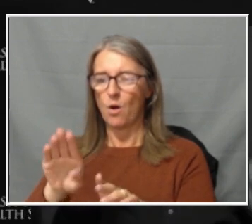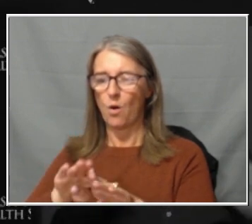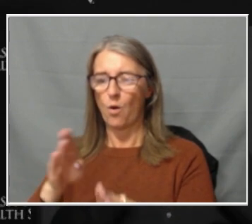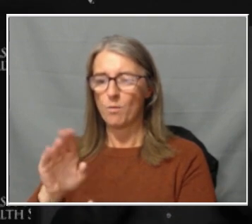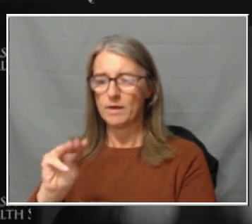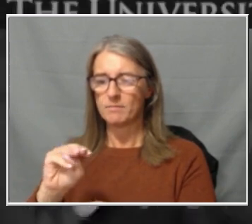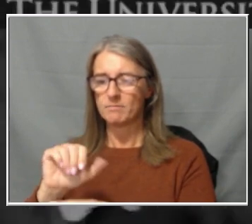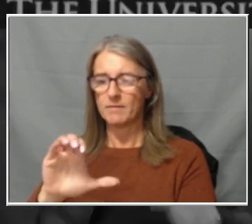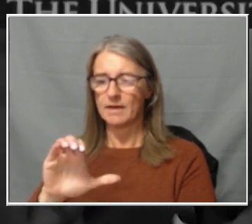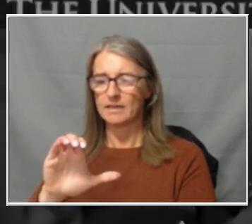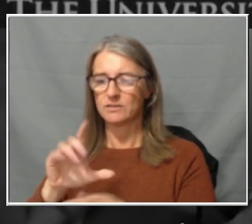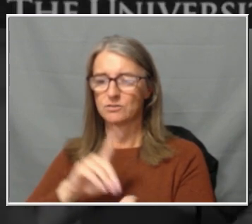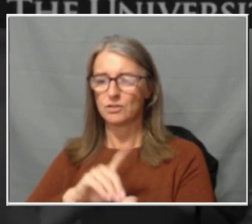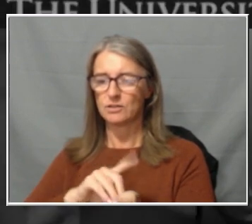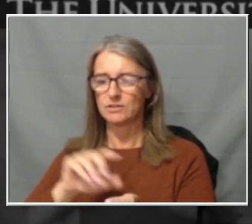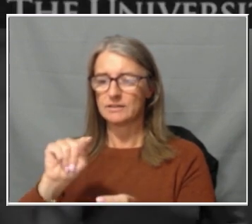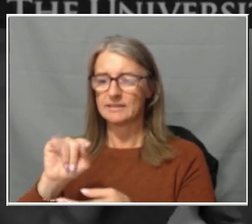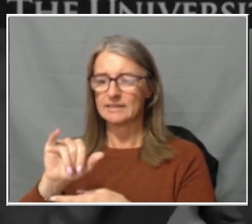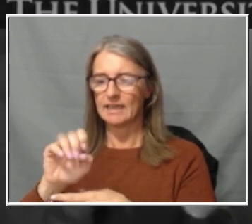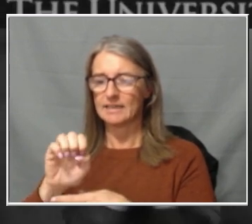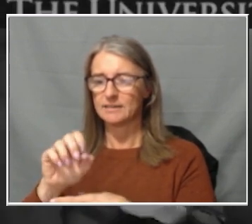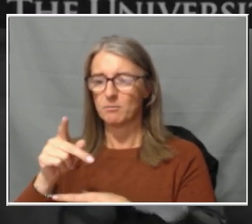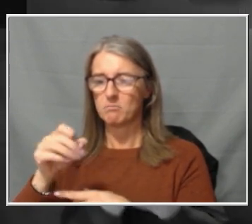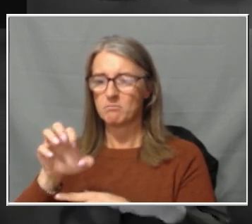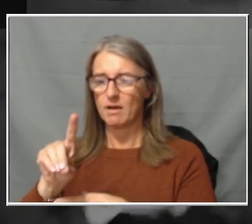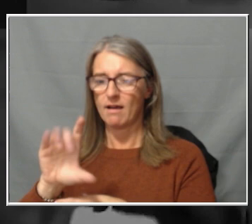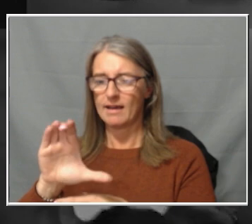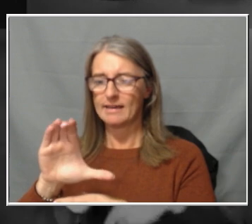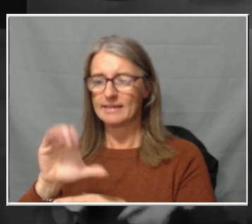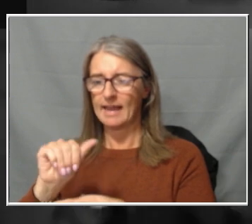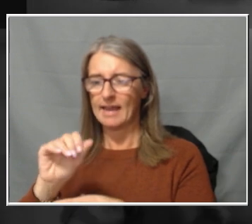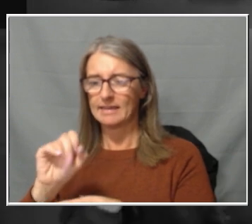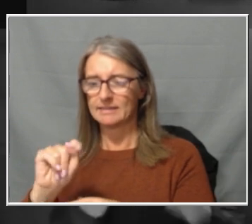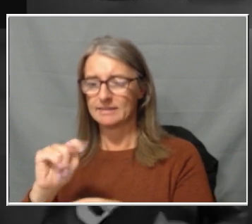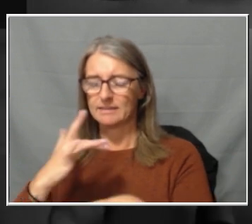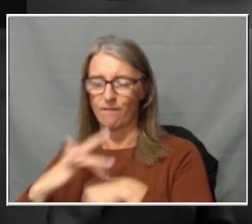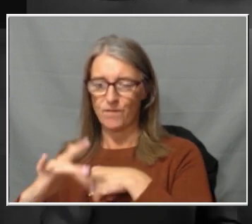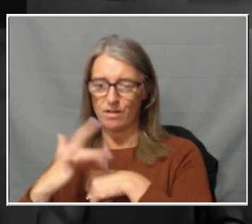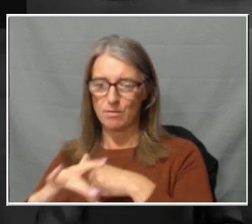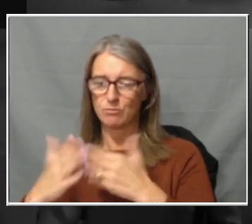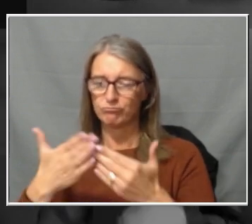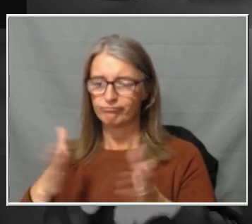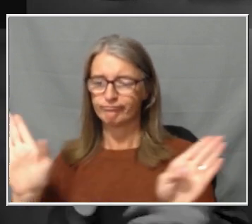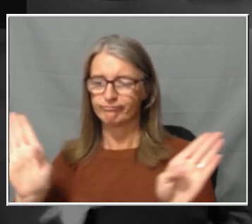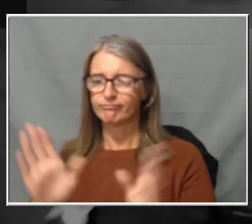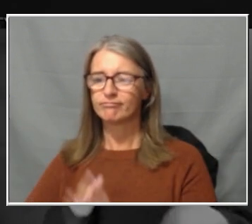with Dr. Stein's podcast. Now everywhere podcasts are available.